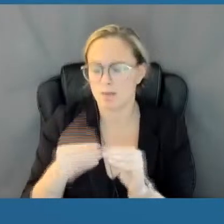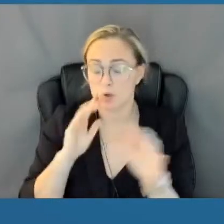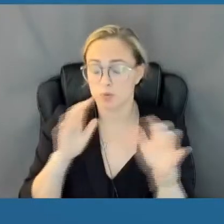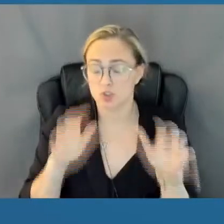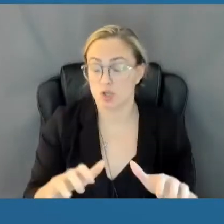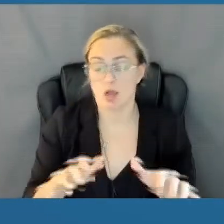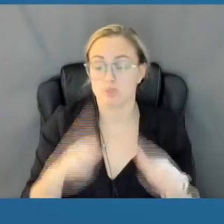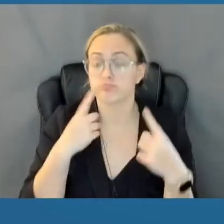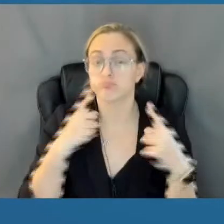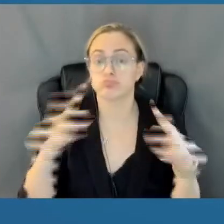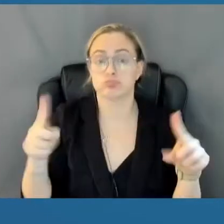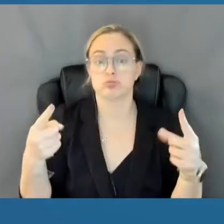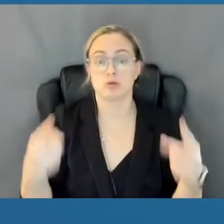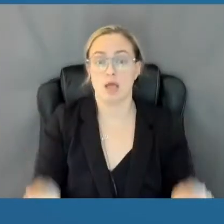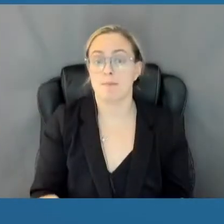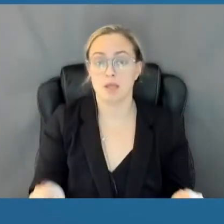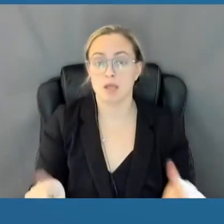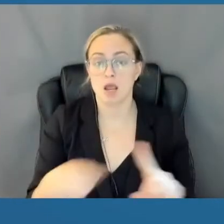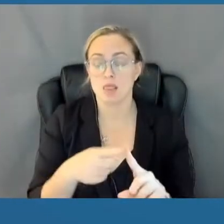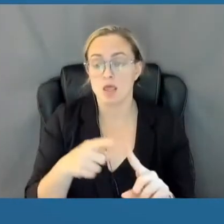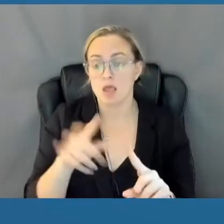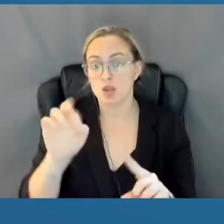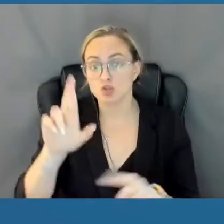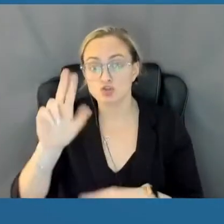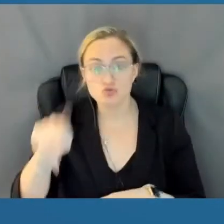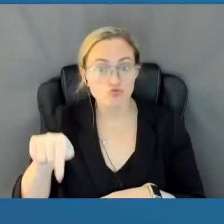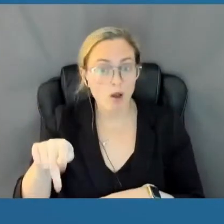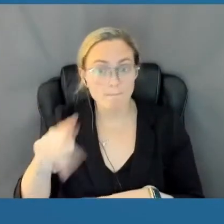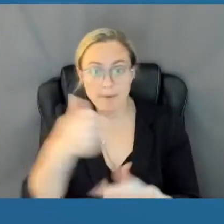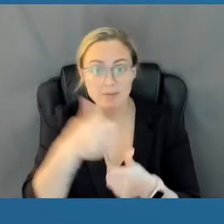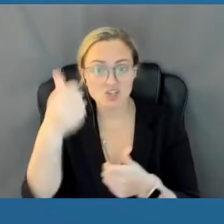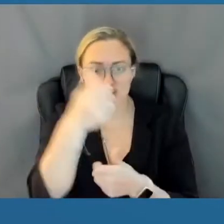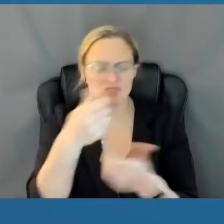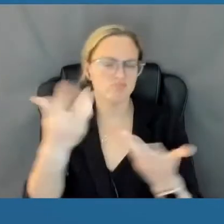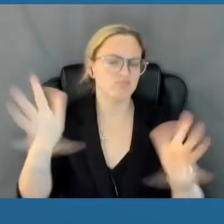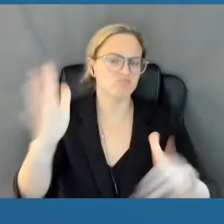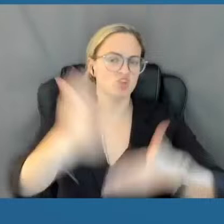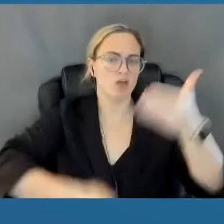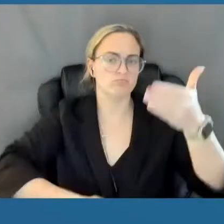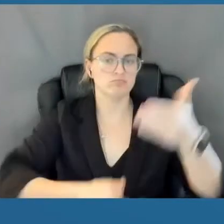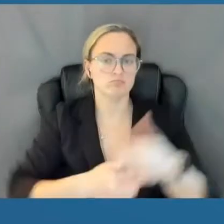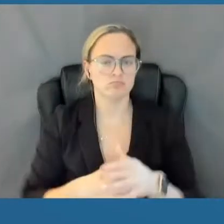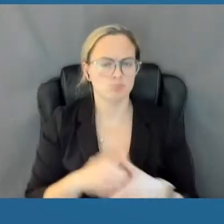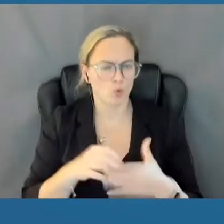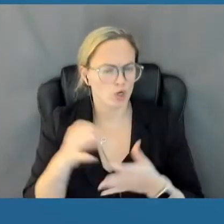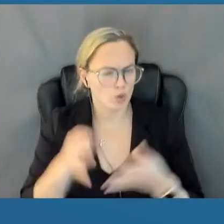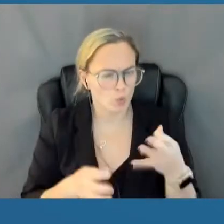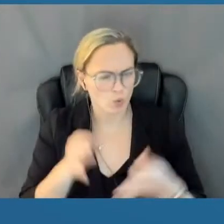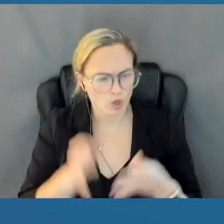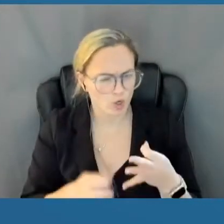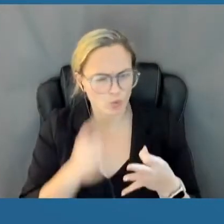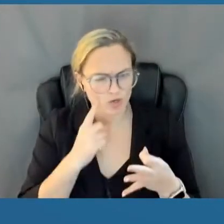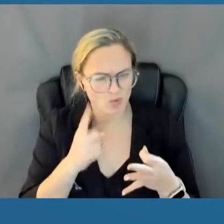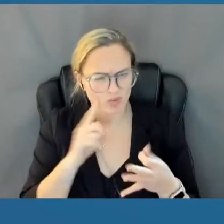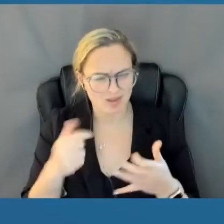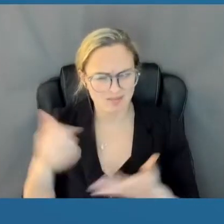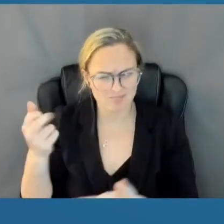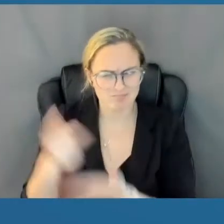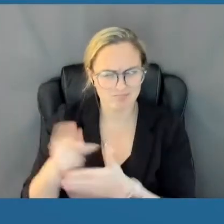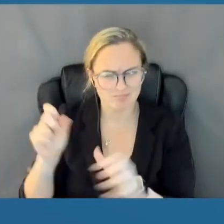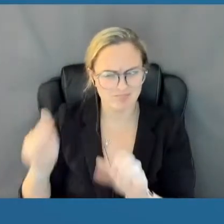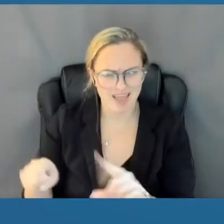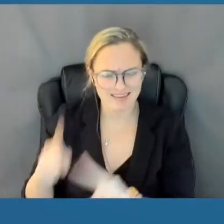finally happened, and then the Trump administration just says, no, they're gone. Well, we're in court. We don't think that they have the authority to be able to